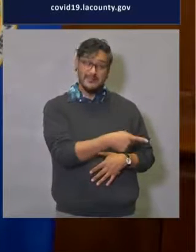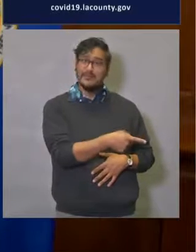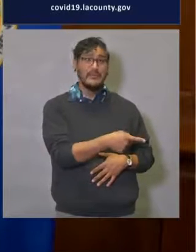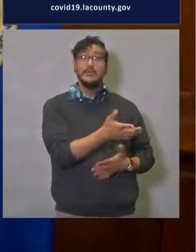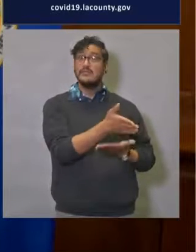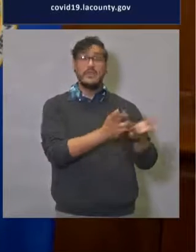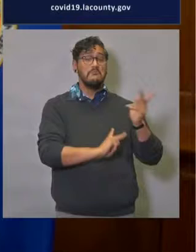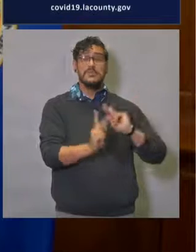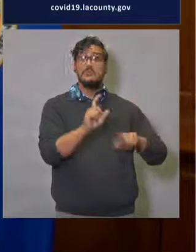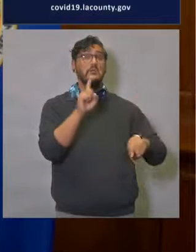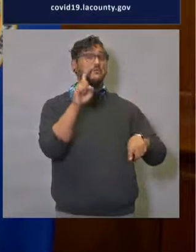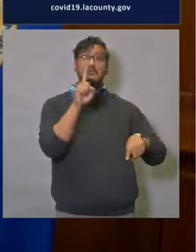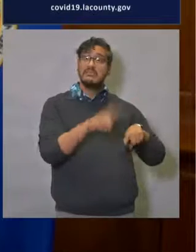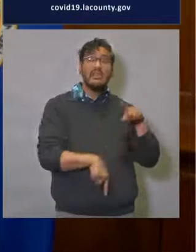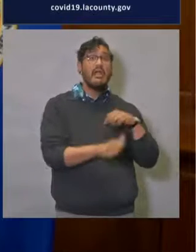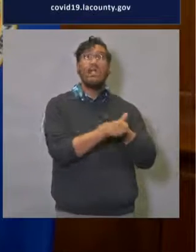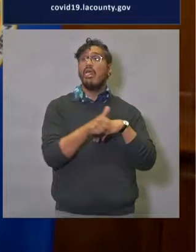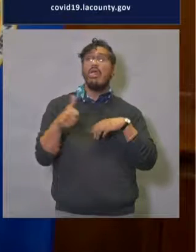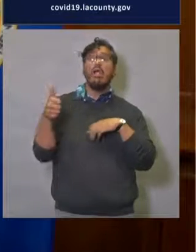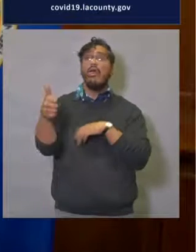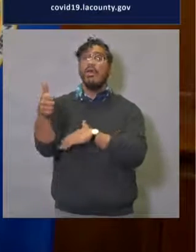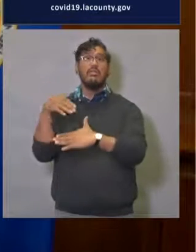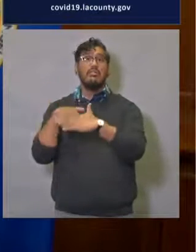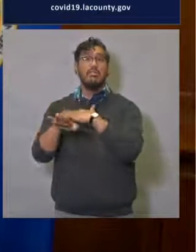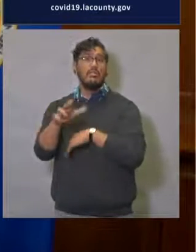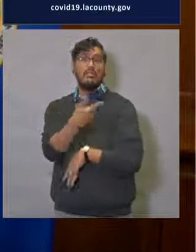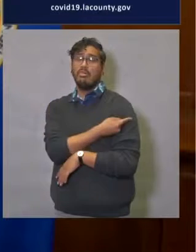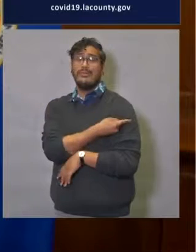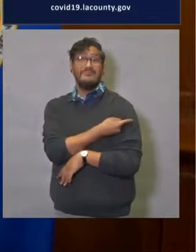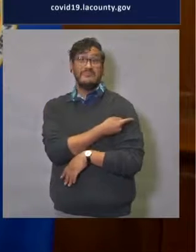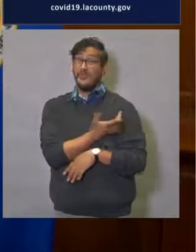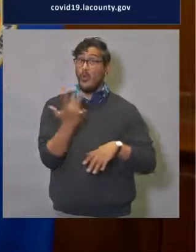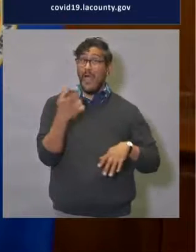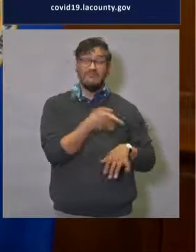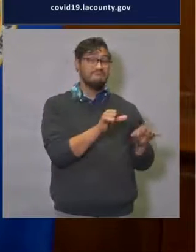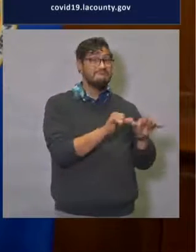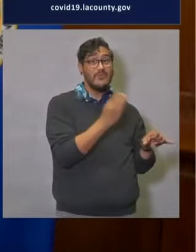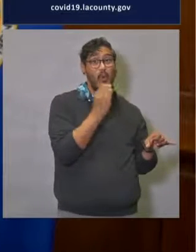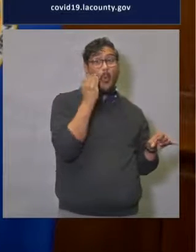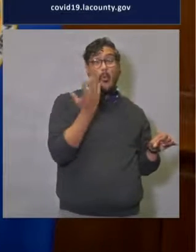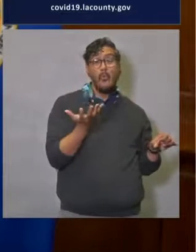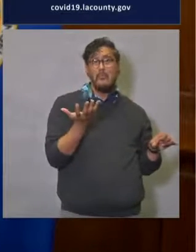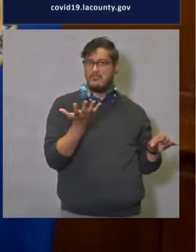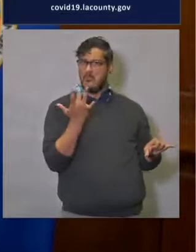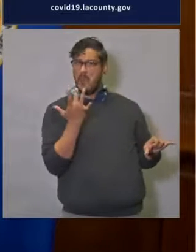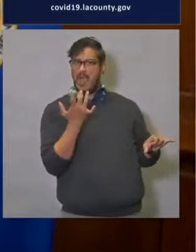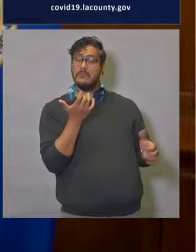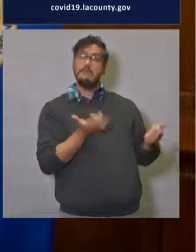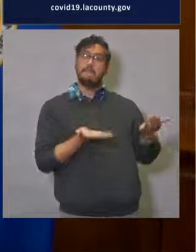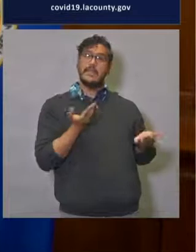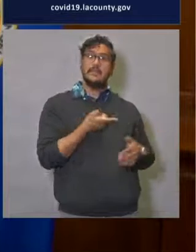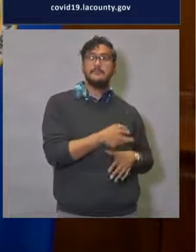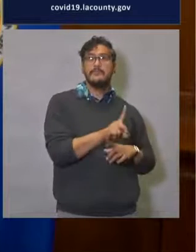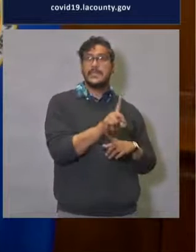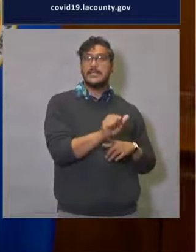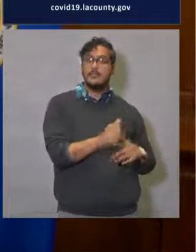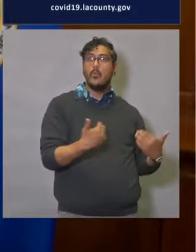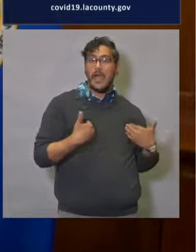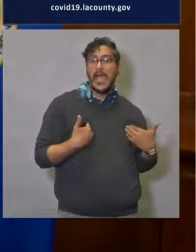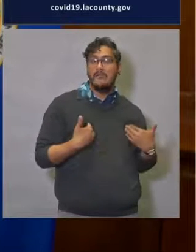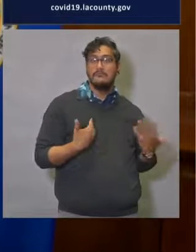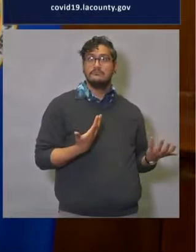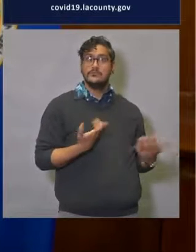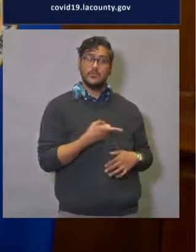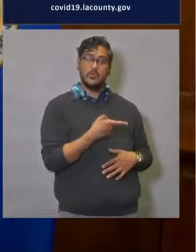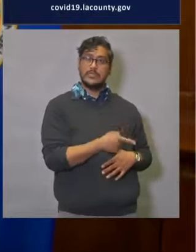COVID-19 vaccinations because they are homebound. These residents may suffer from disabilities that significantly increase their risk of